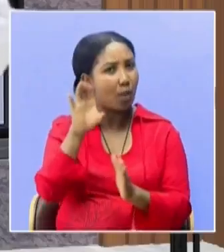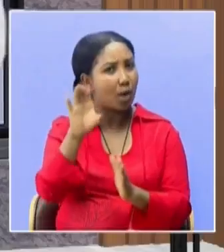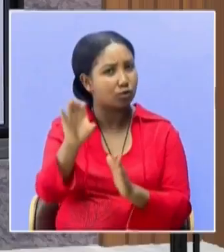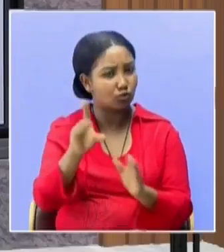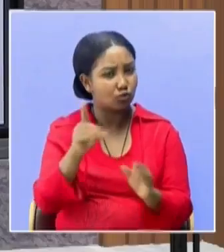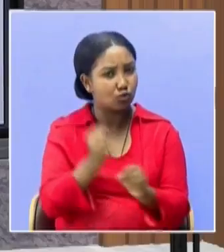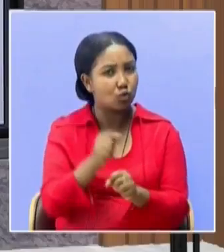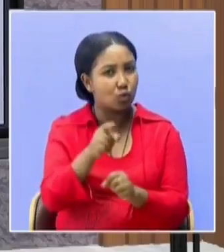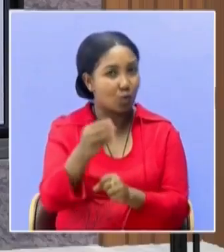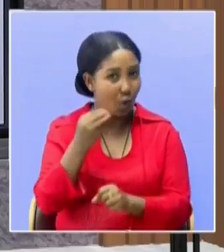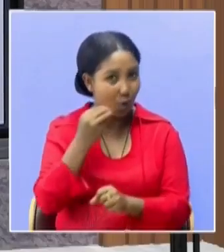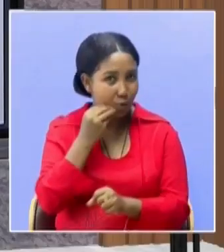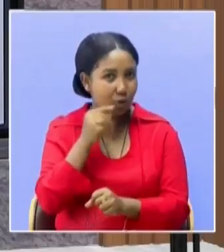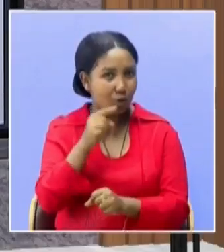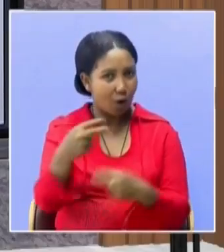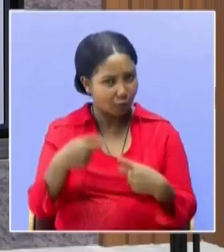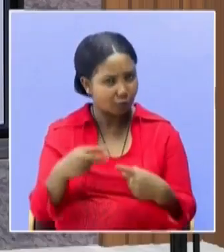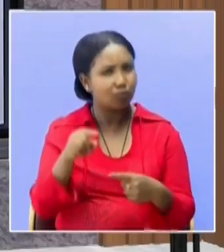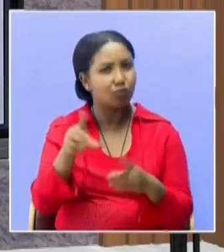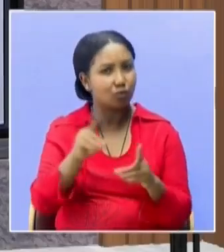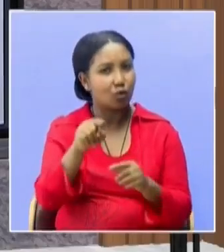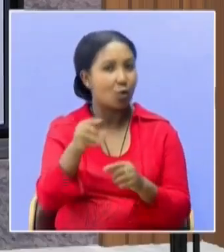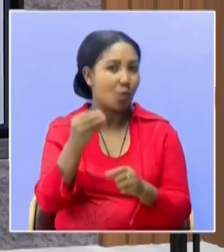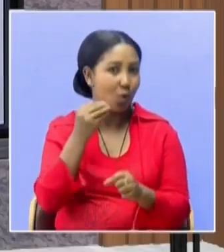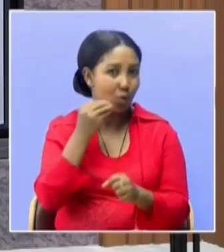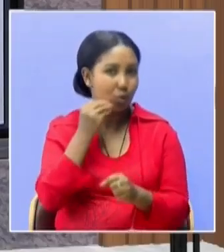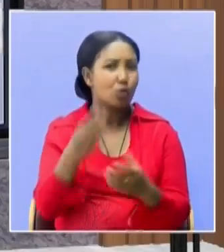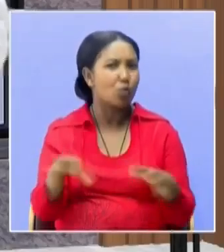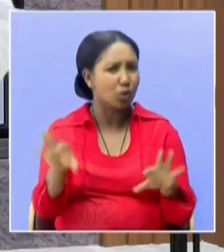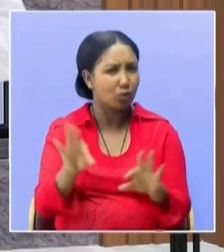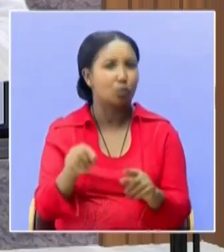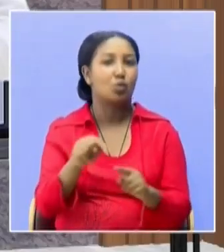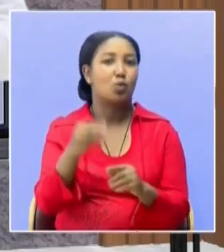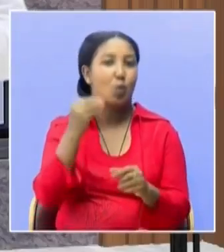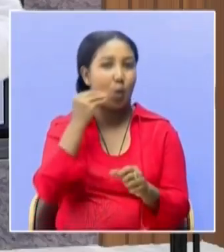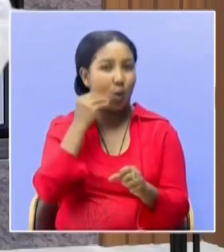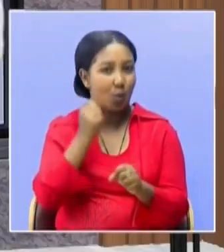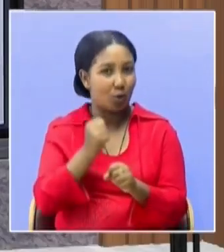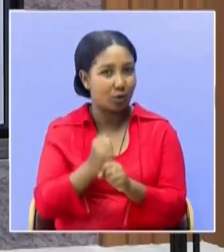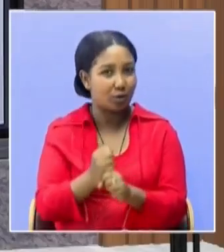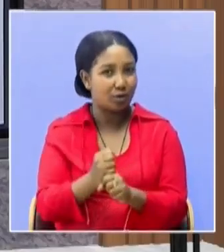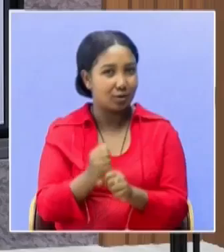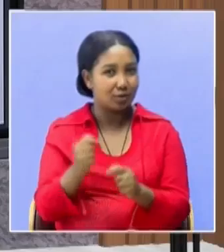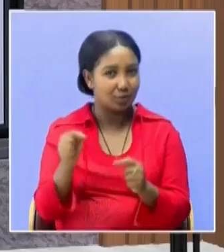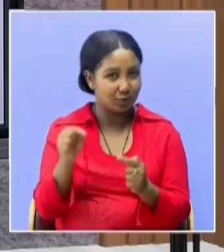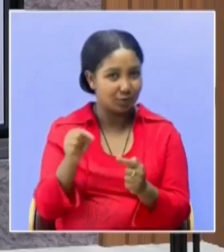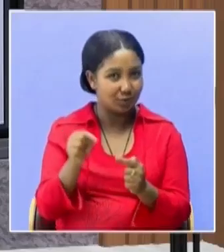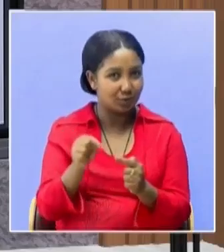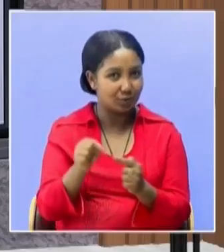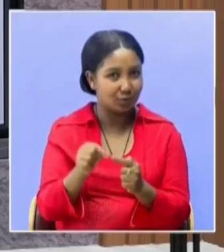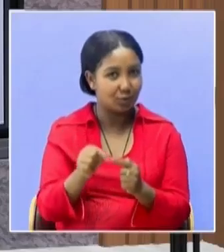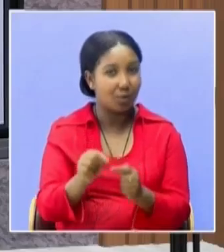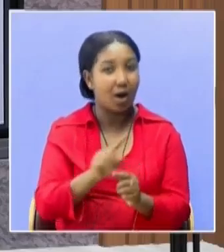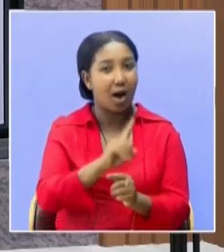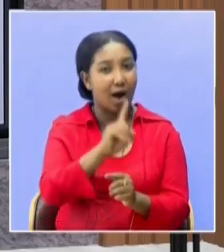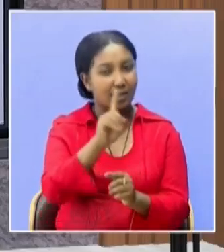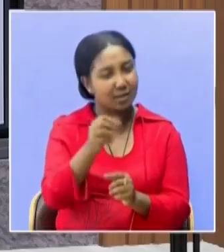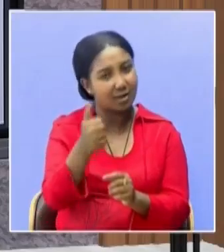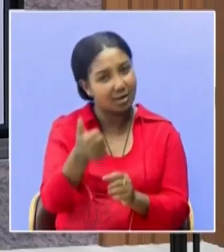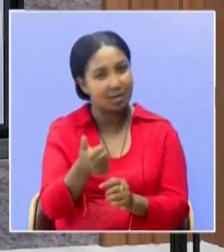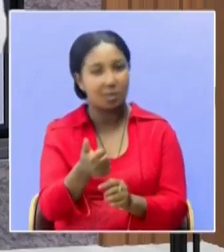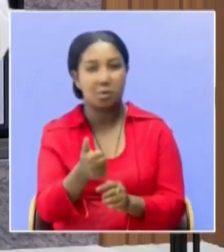your homework. You have to do your homework. You need to do your homework in order to answer any